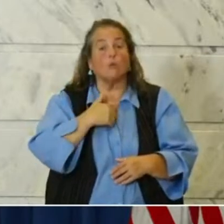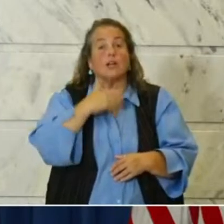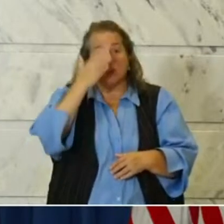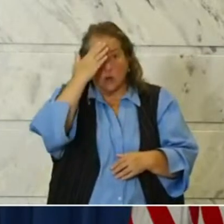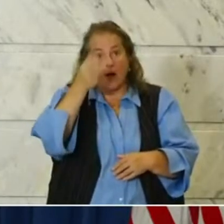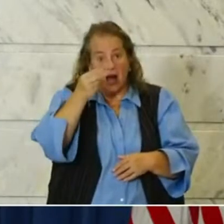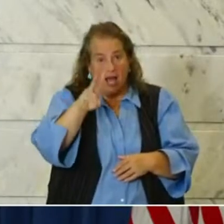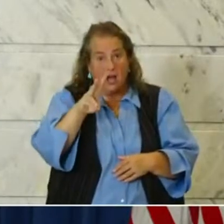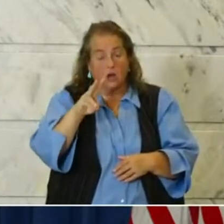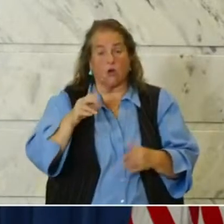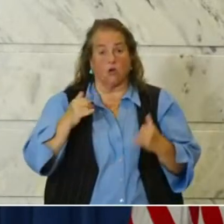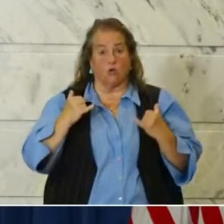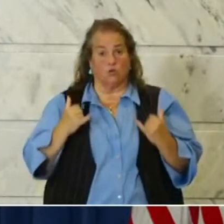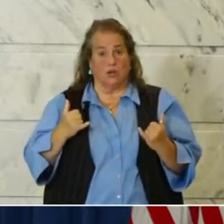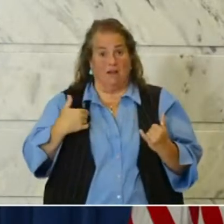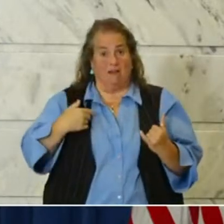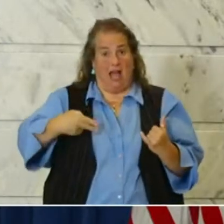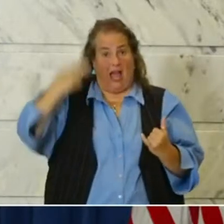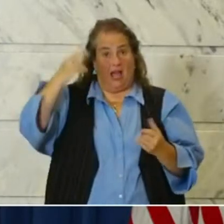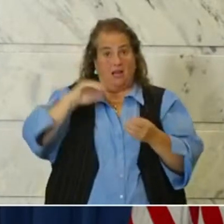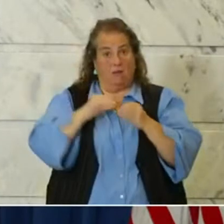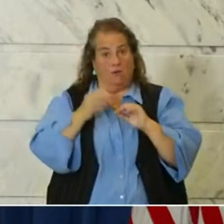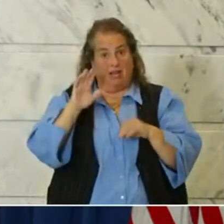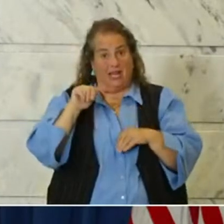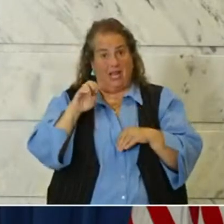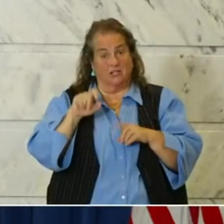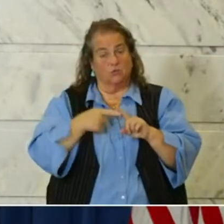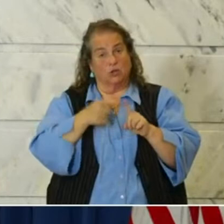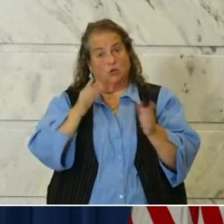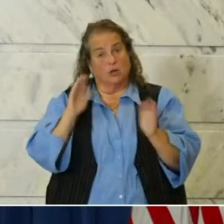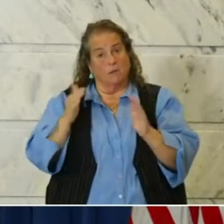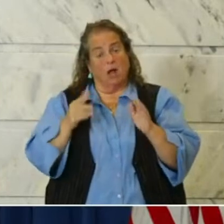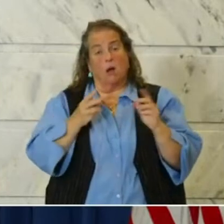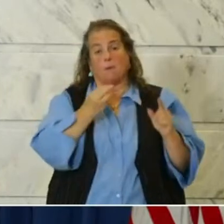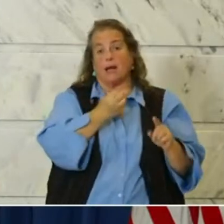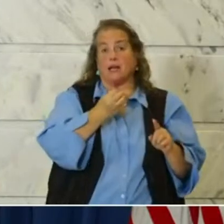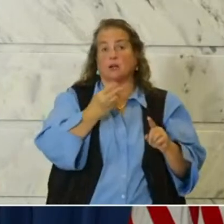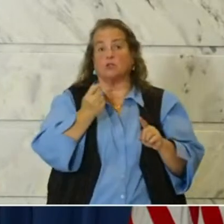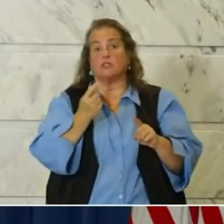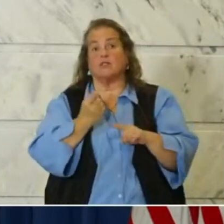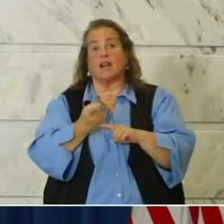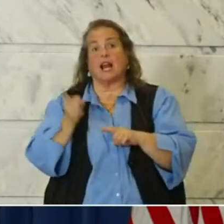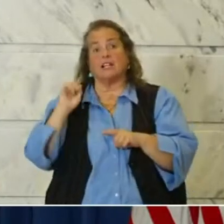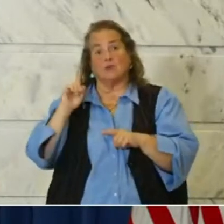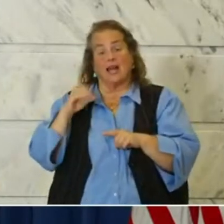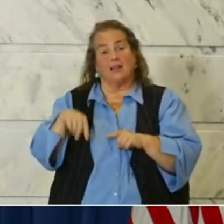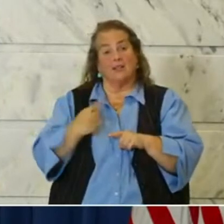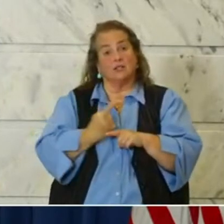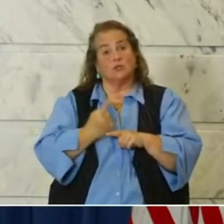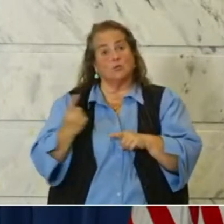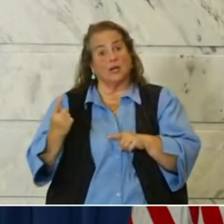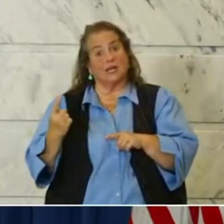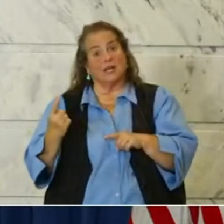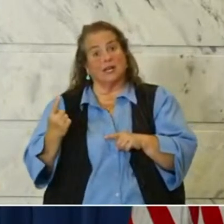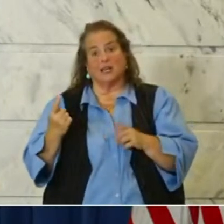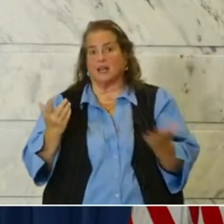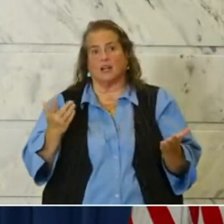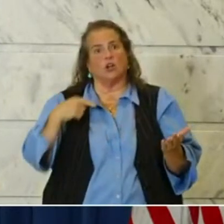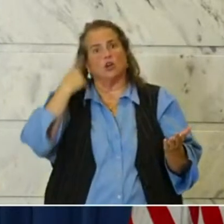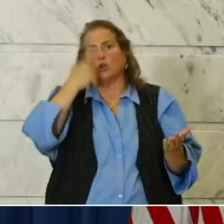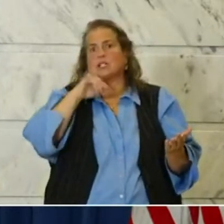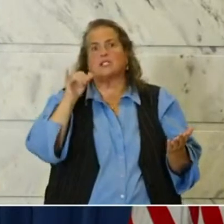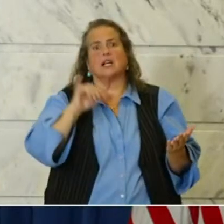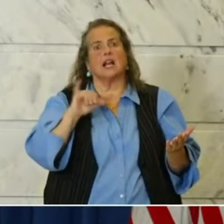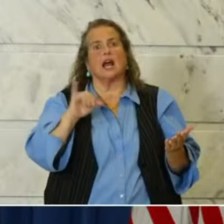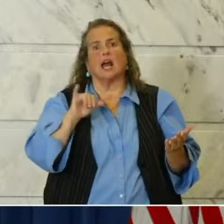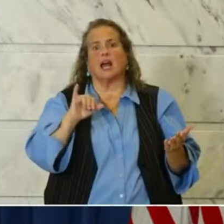Just because today has a high number of cases, again, when you compare Monday and Tuesday of last week and in this week, it looks like in the